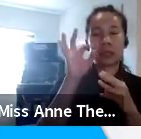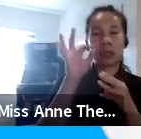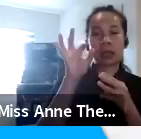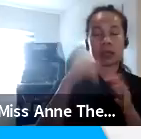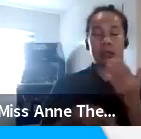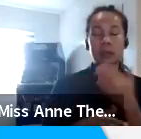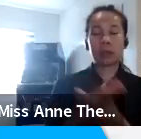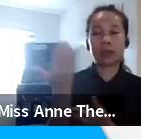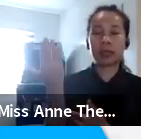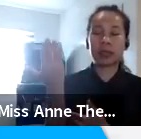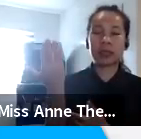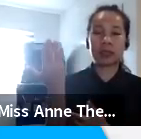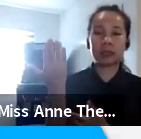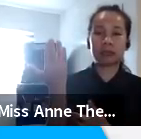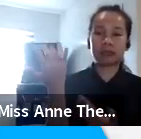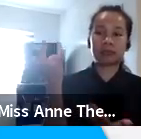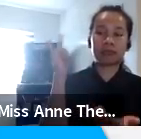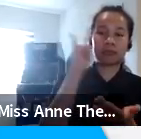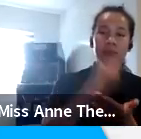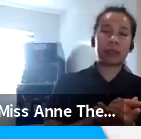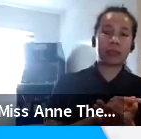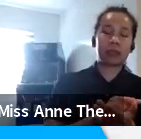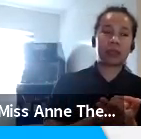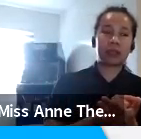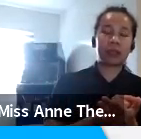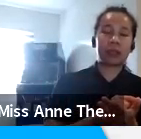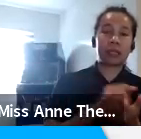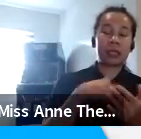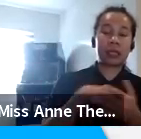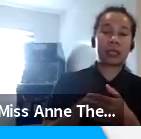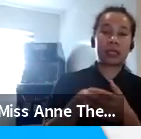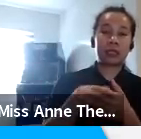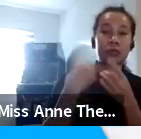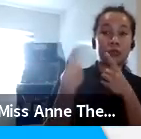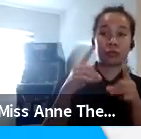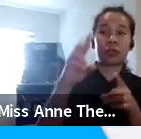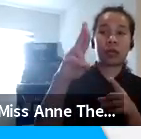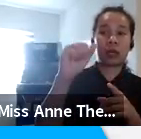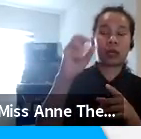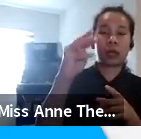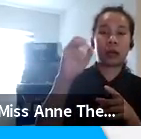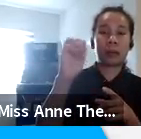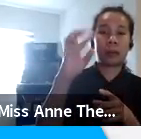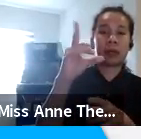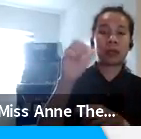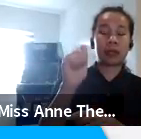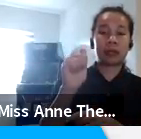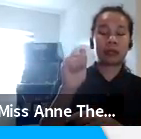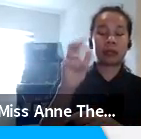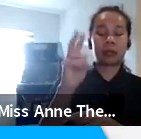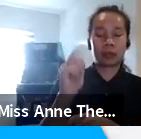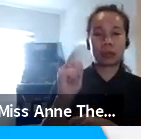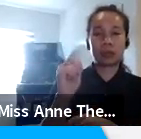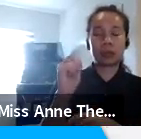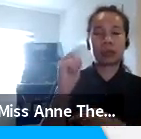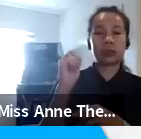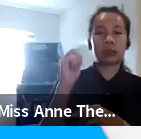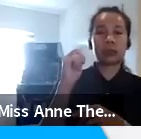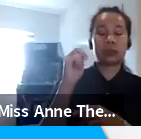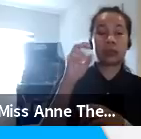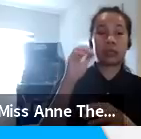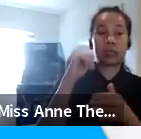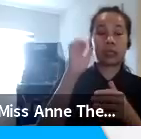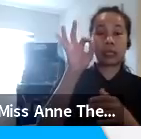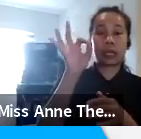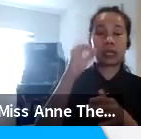Ramadan, wherever you are, you have to respect the culture of the people.